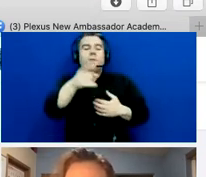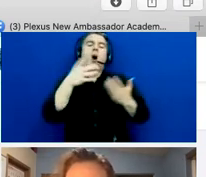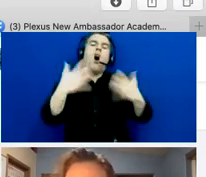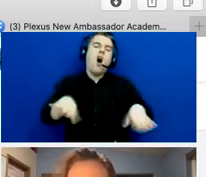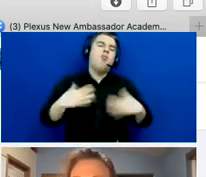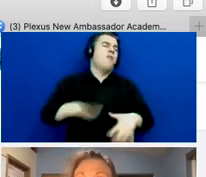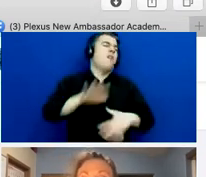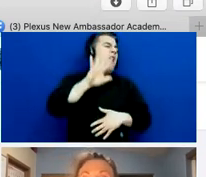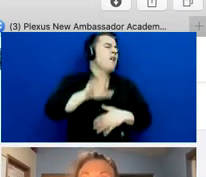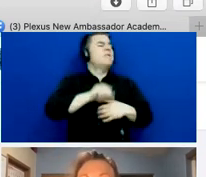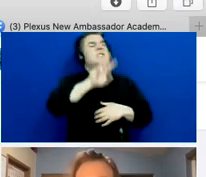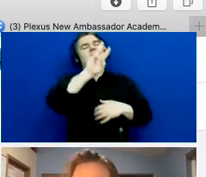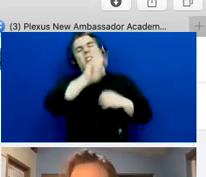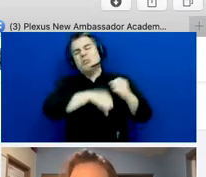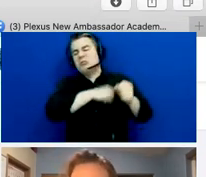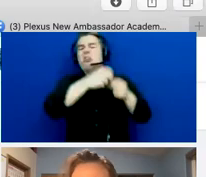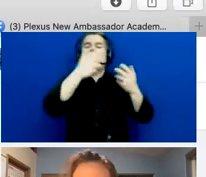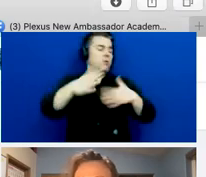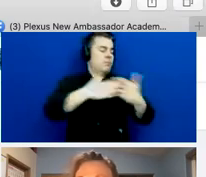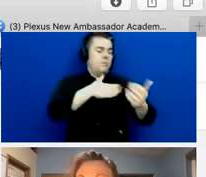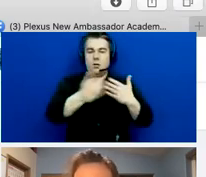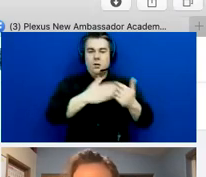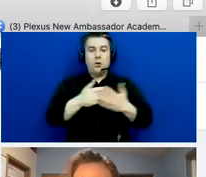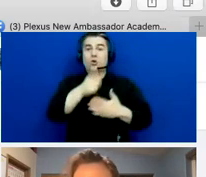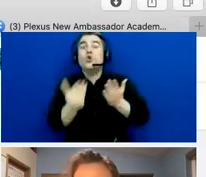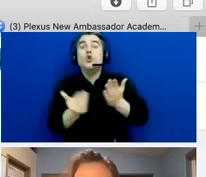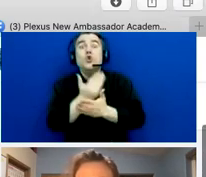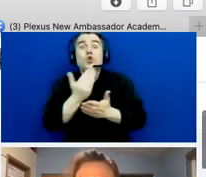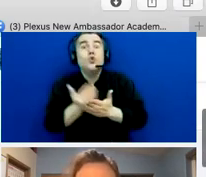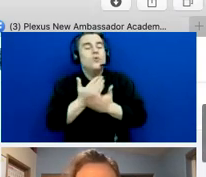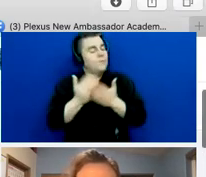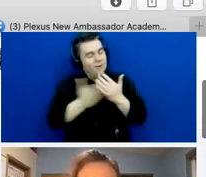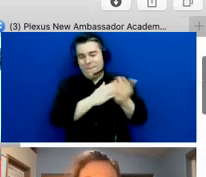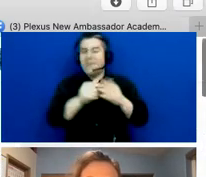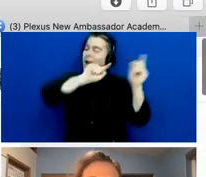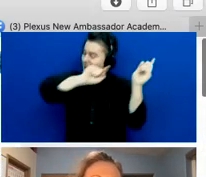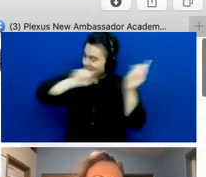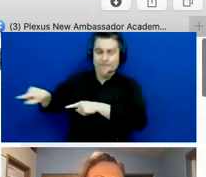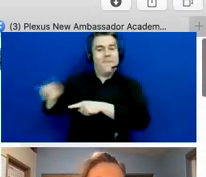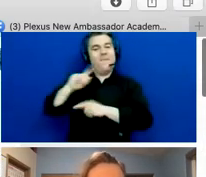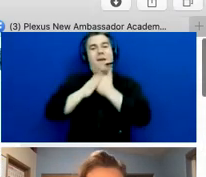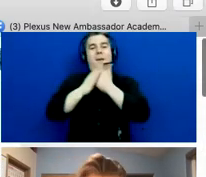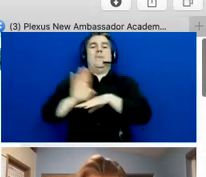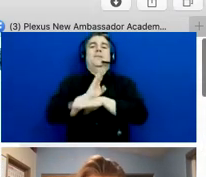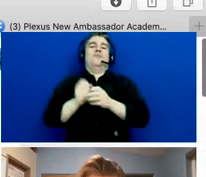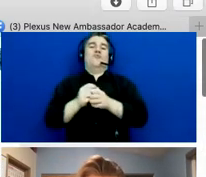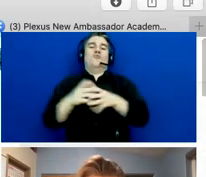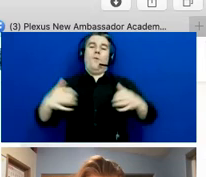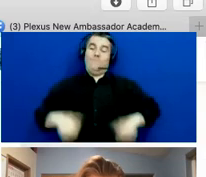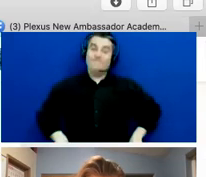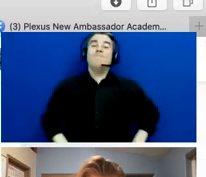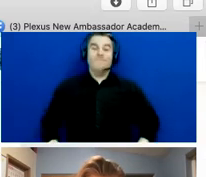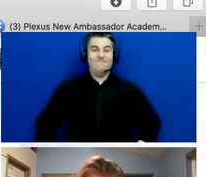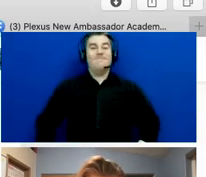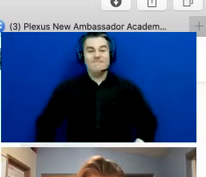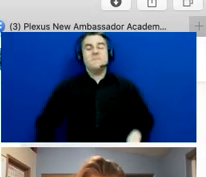for 5 or more years. This is where you want to come to grow your business. The encouragement here is amazing. All right.